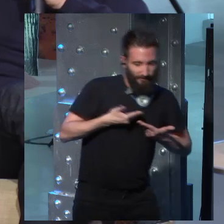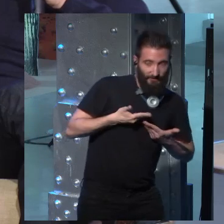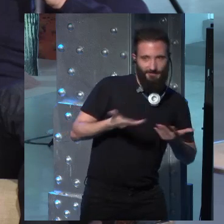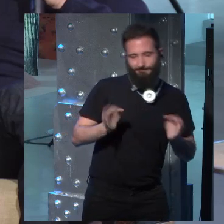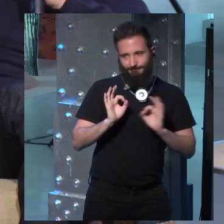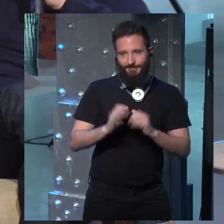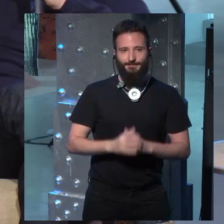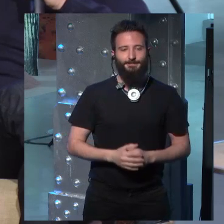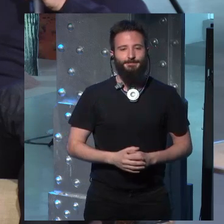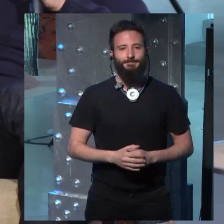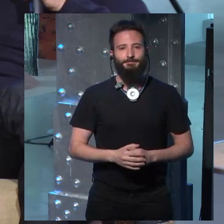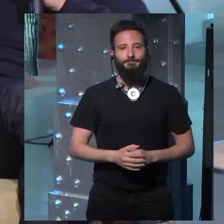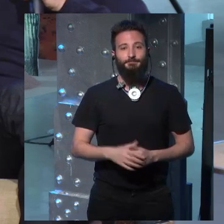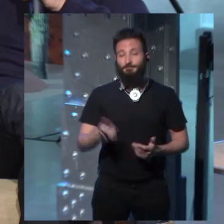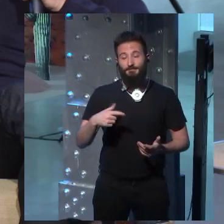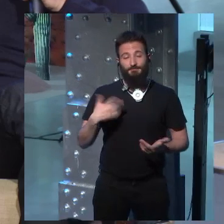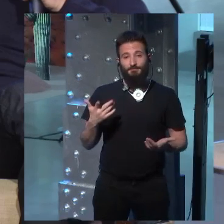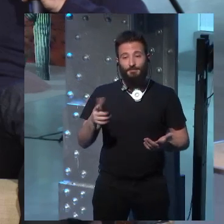reject Chuck's